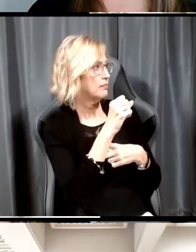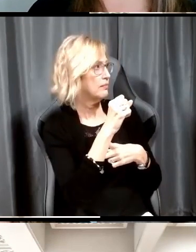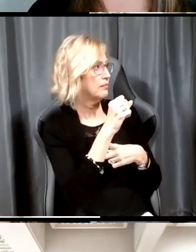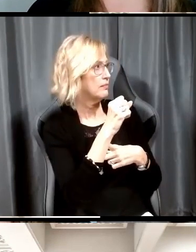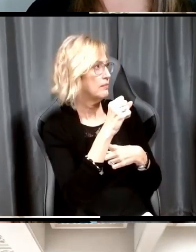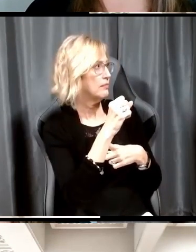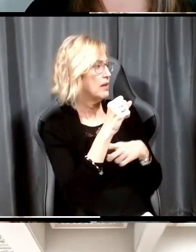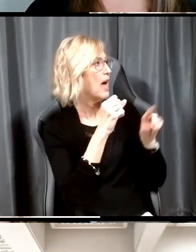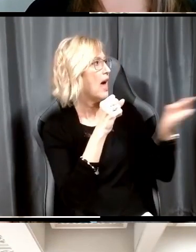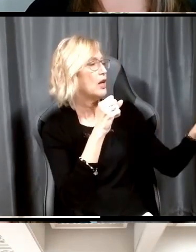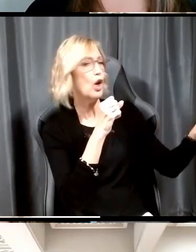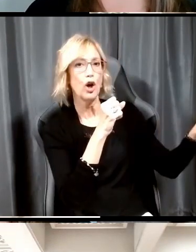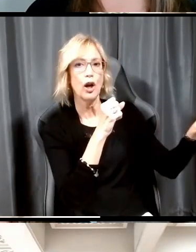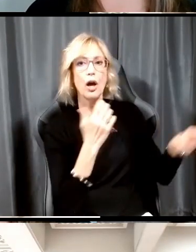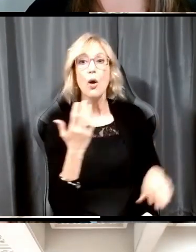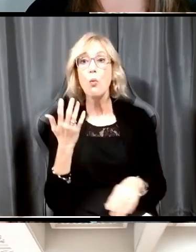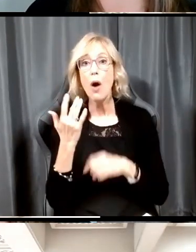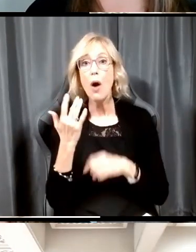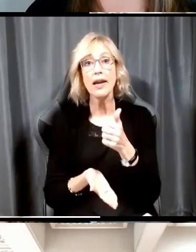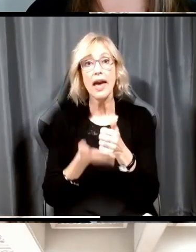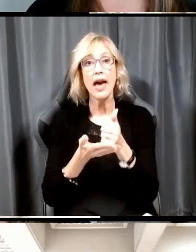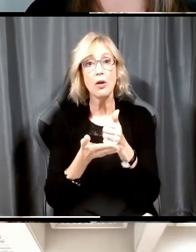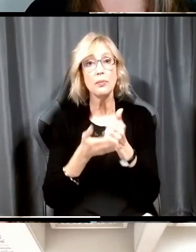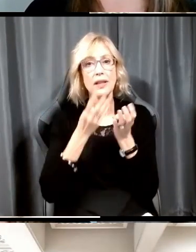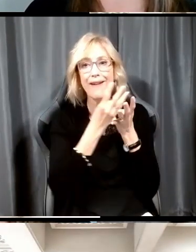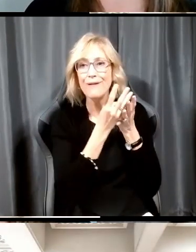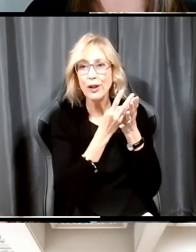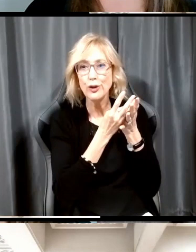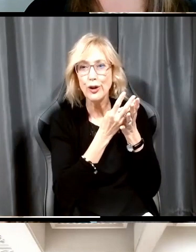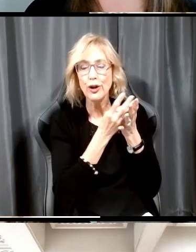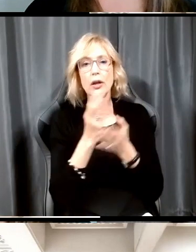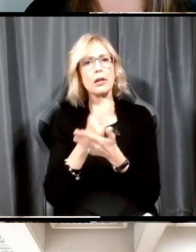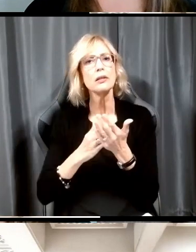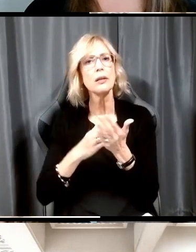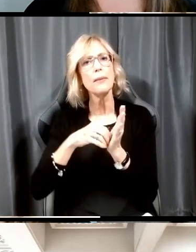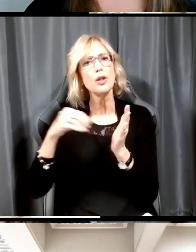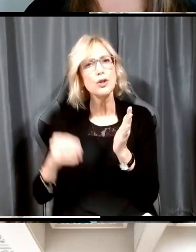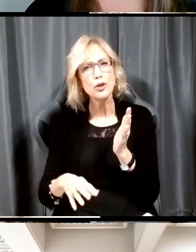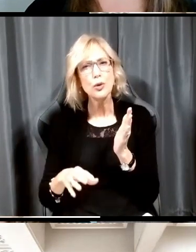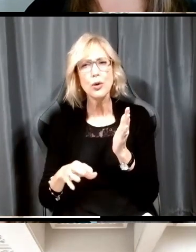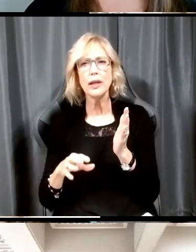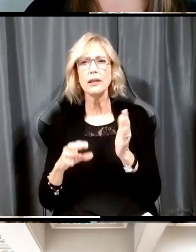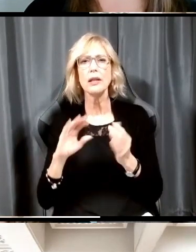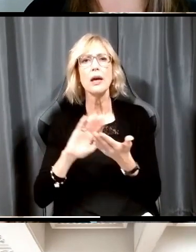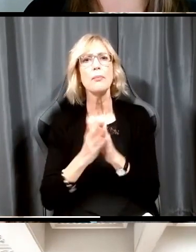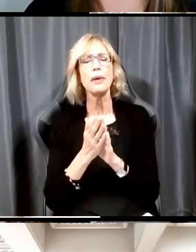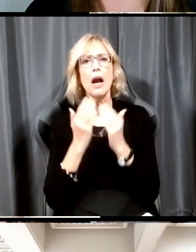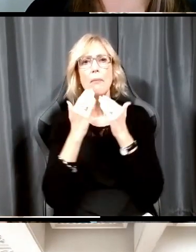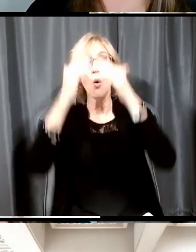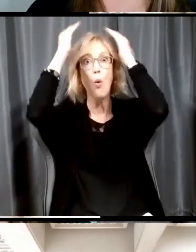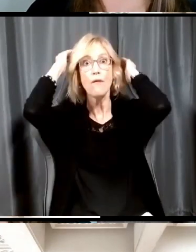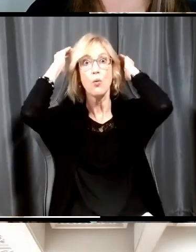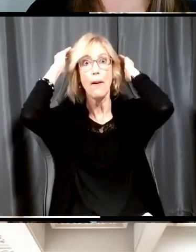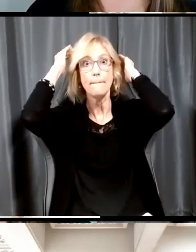look at objects because it kind of helps filter. Some of our students get a little too overwhelmed,